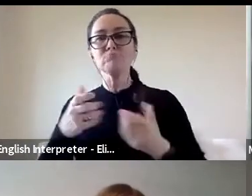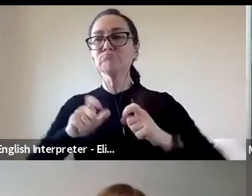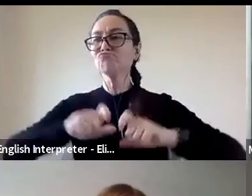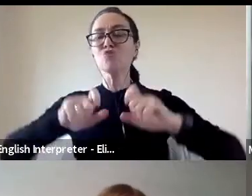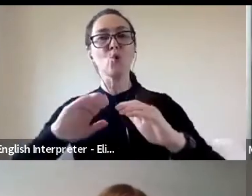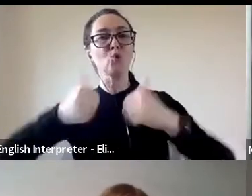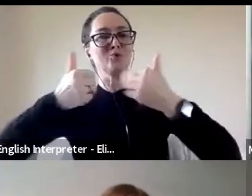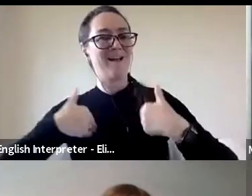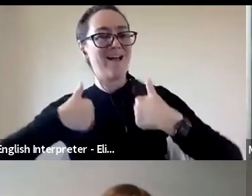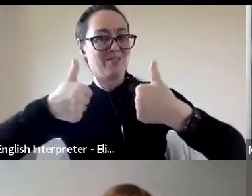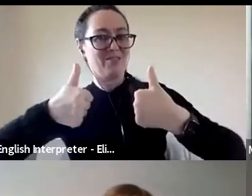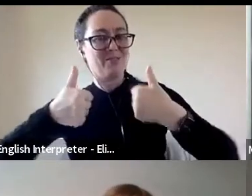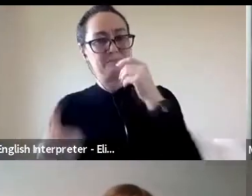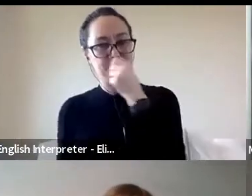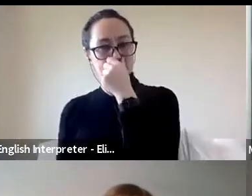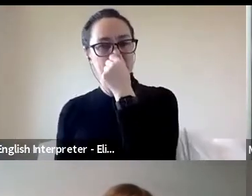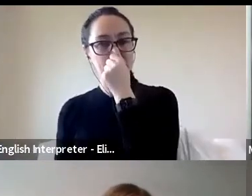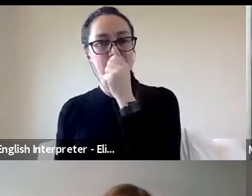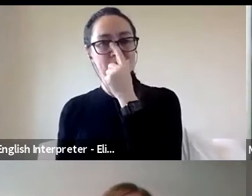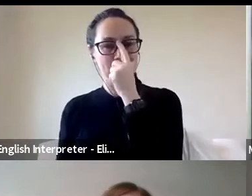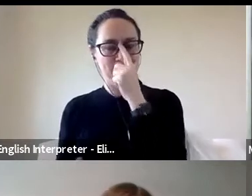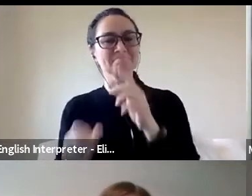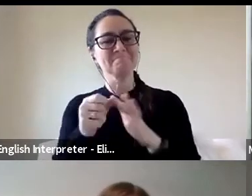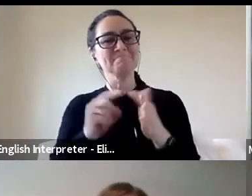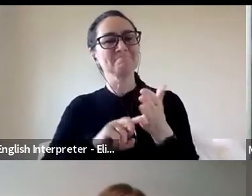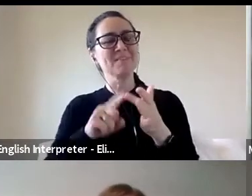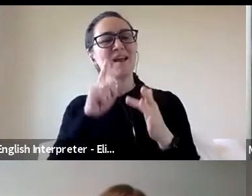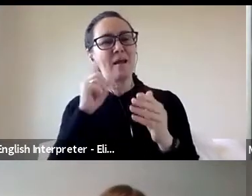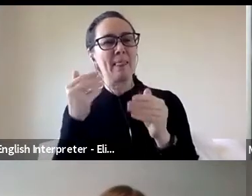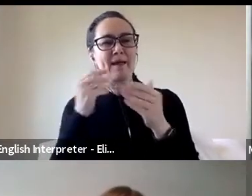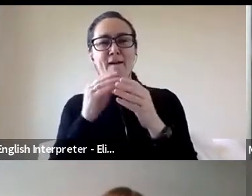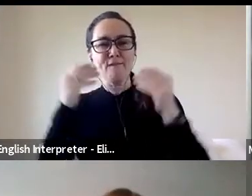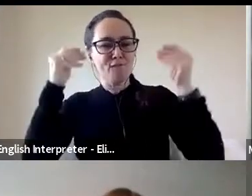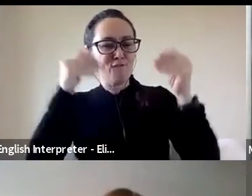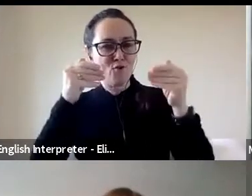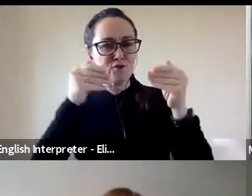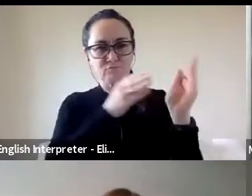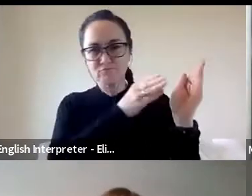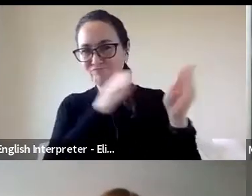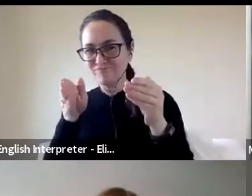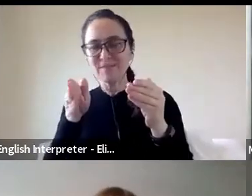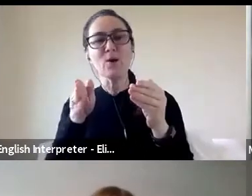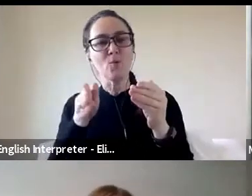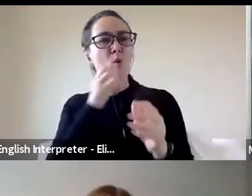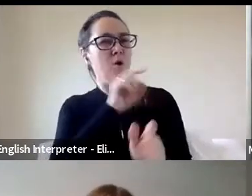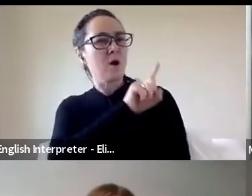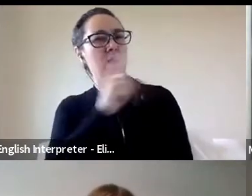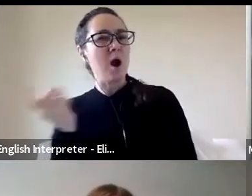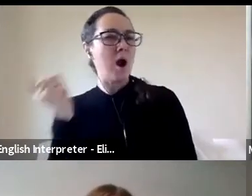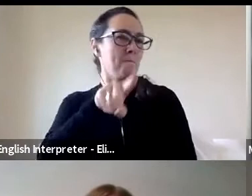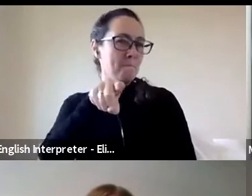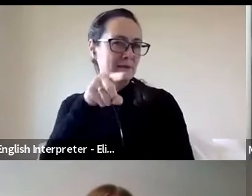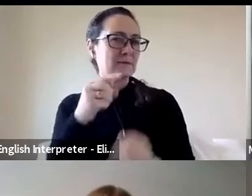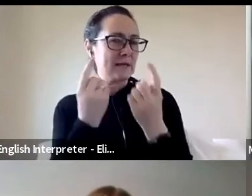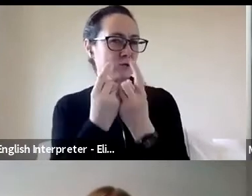well. Big shift in focus. We're going to come back to some of those issues because they're raised in specific questions later on. So thank you very much